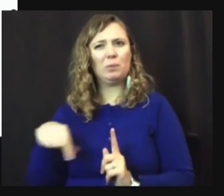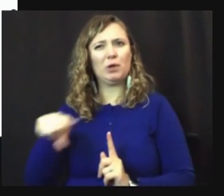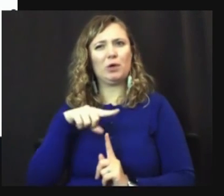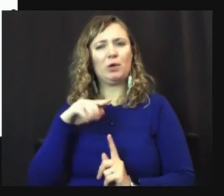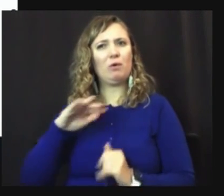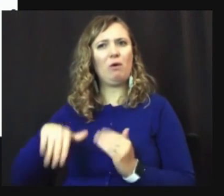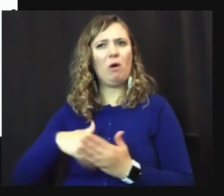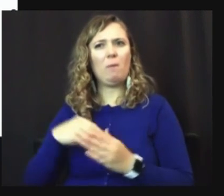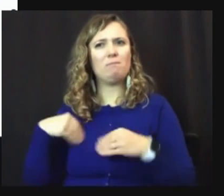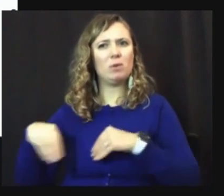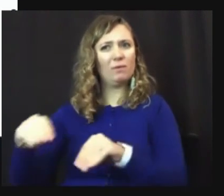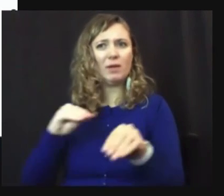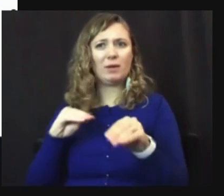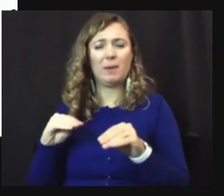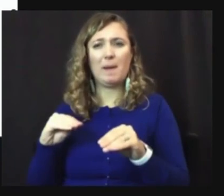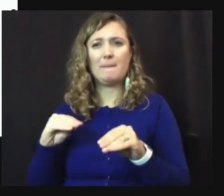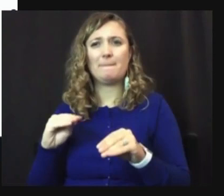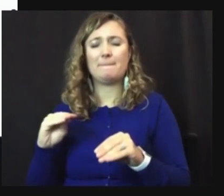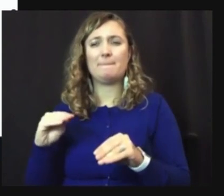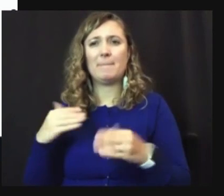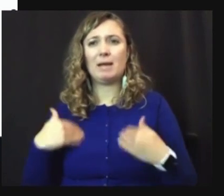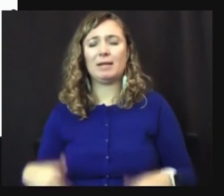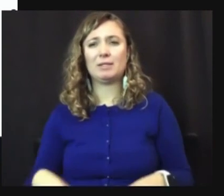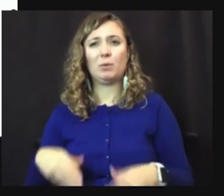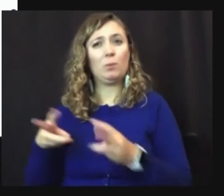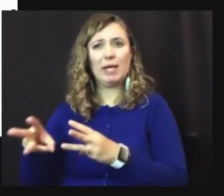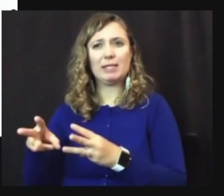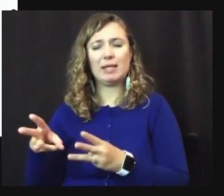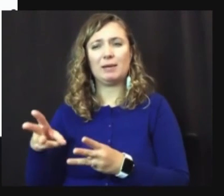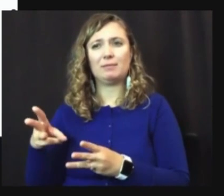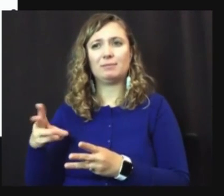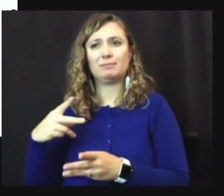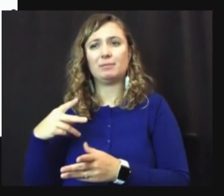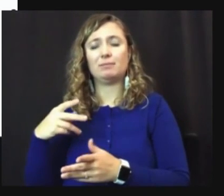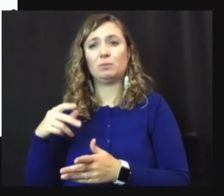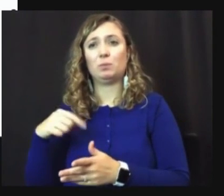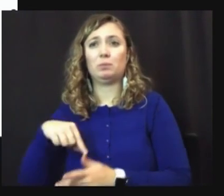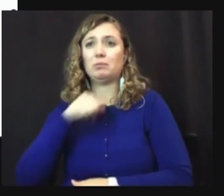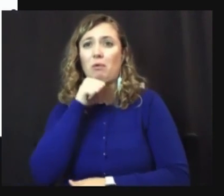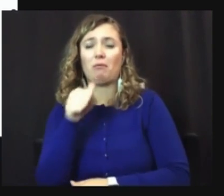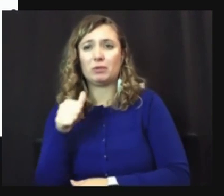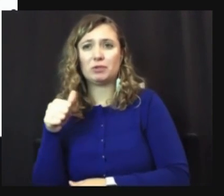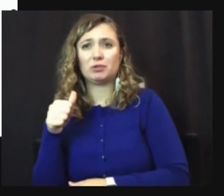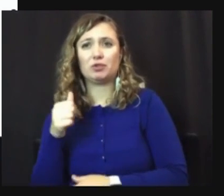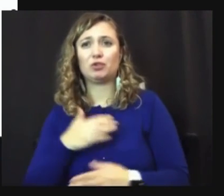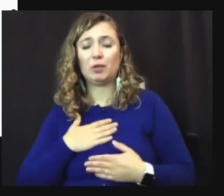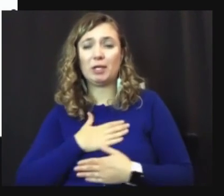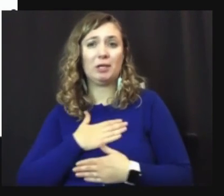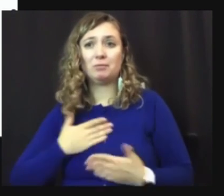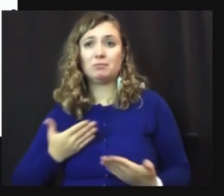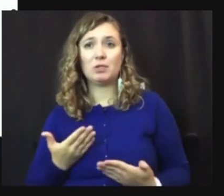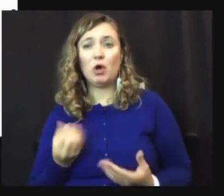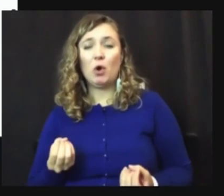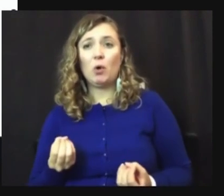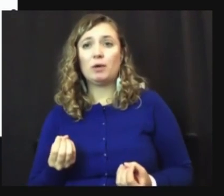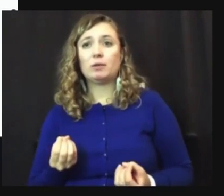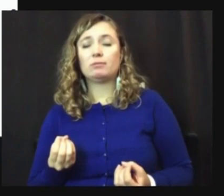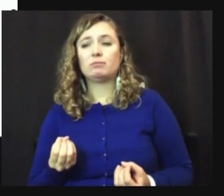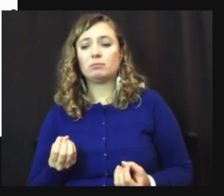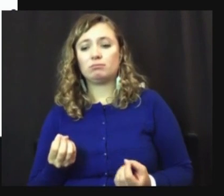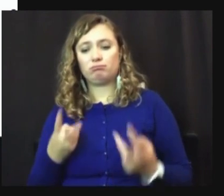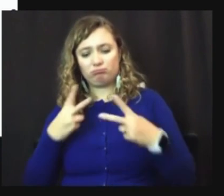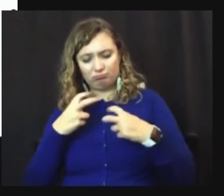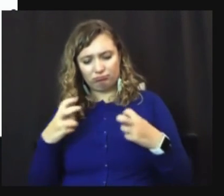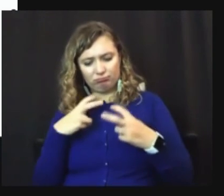people don't enjoy. And so finding ways to monitor ourselves and give ourselves